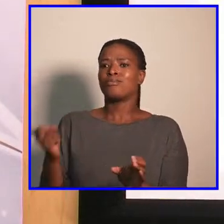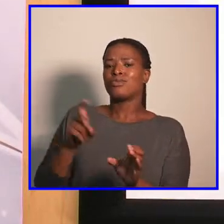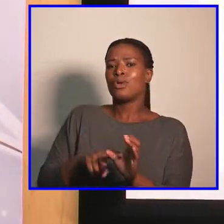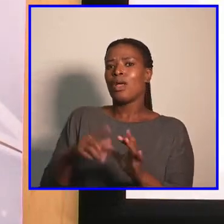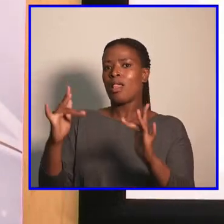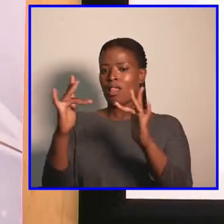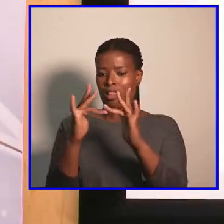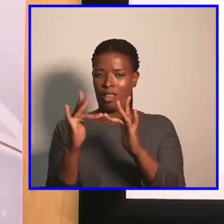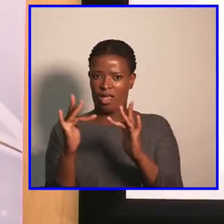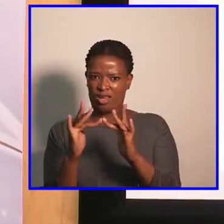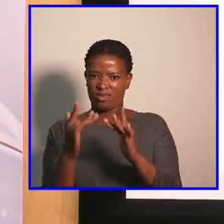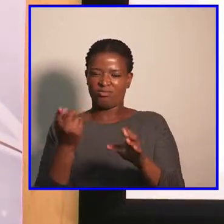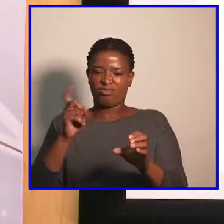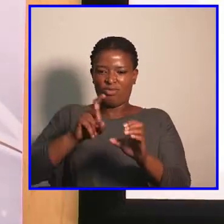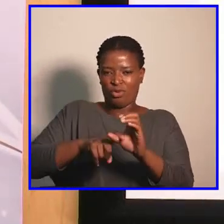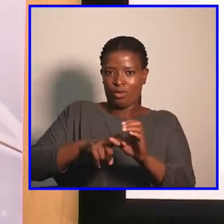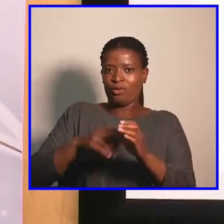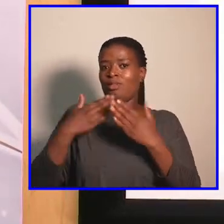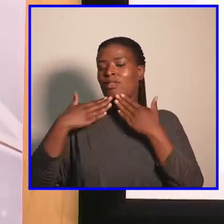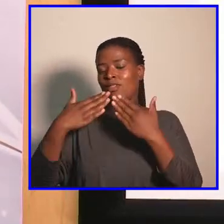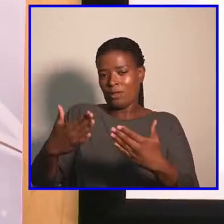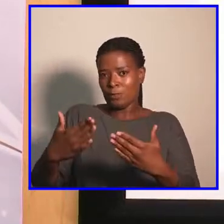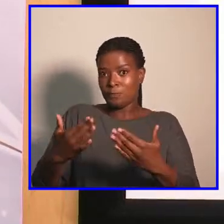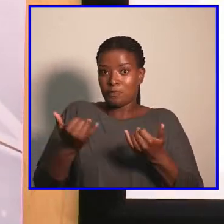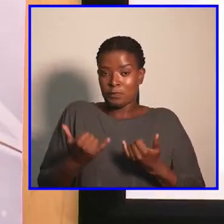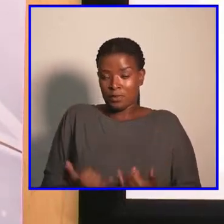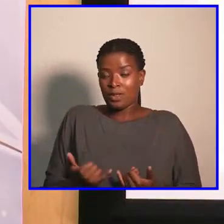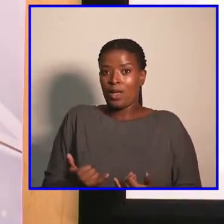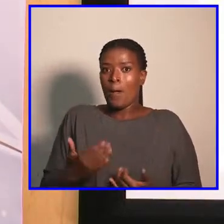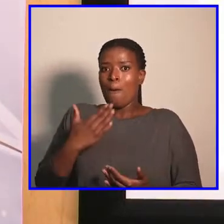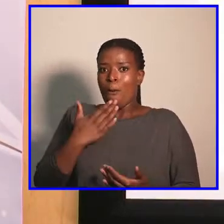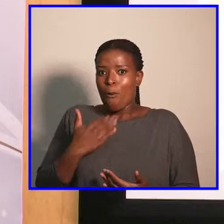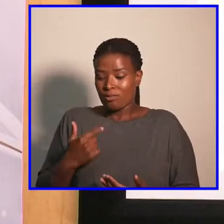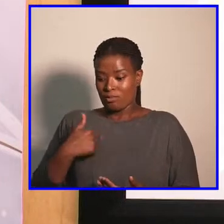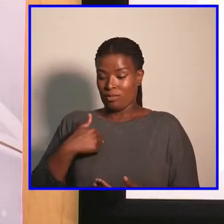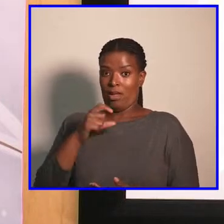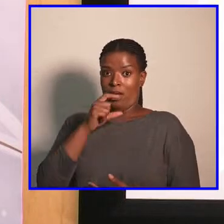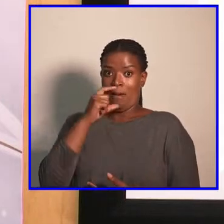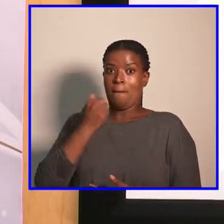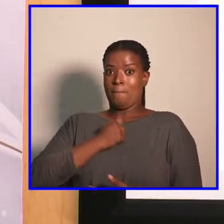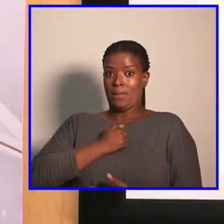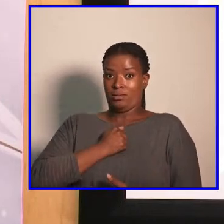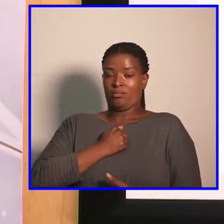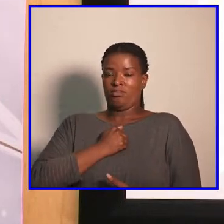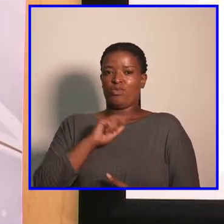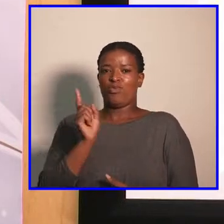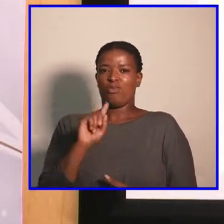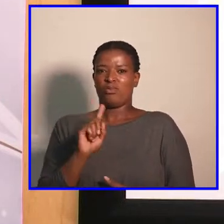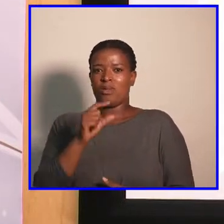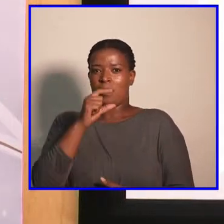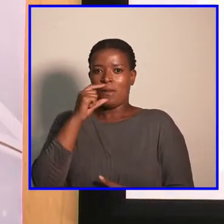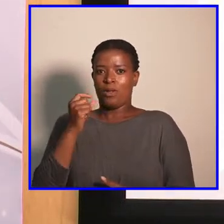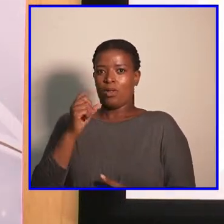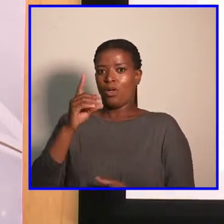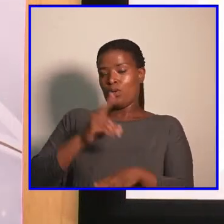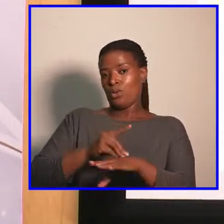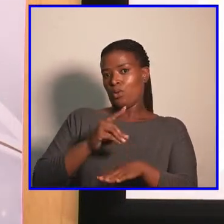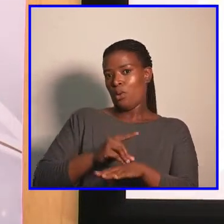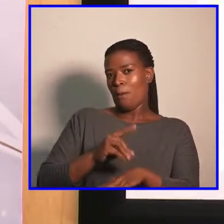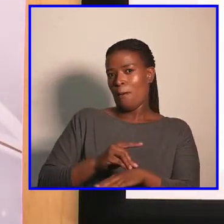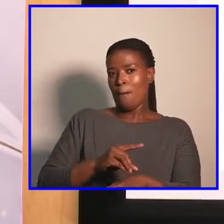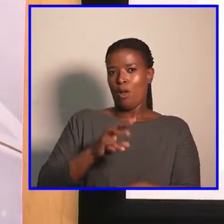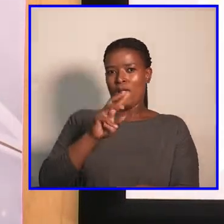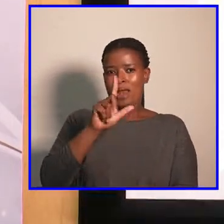online. I would like now to introduce myself as a host. My name is Dr. Rebone